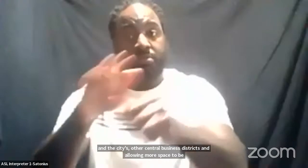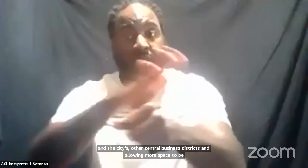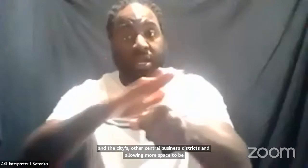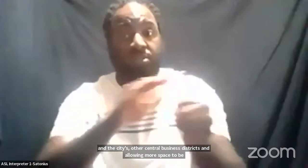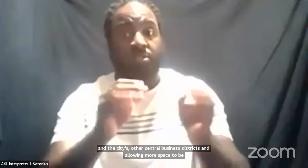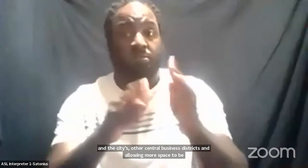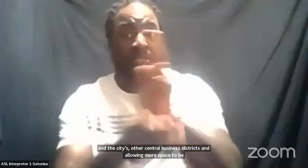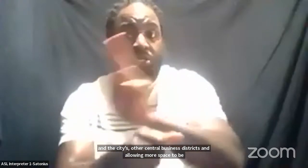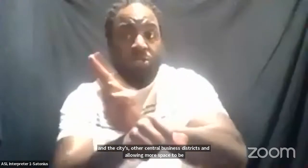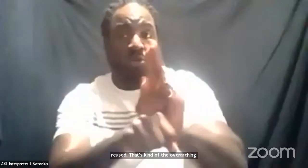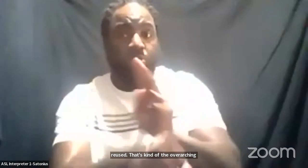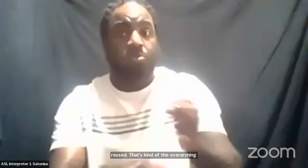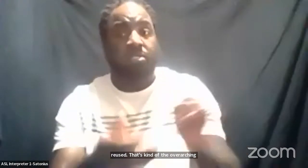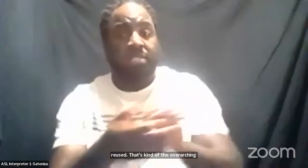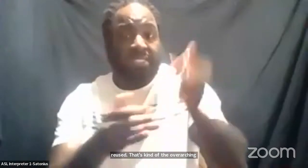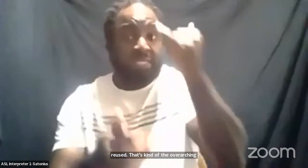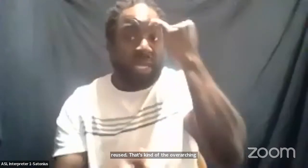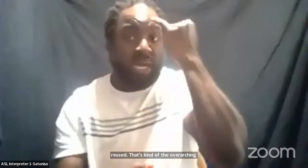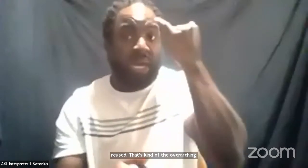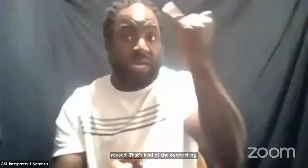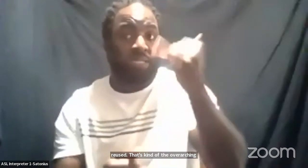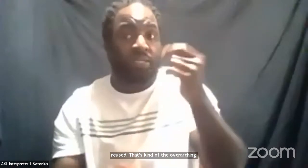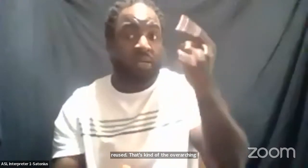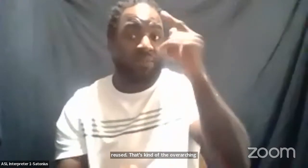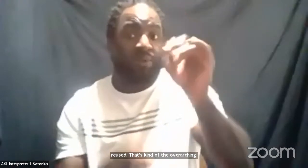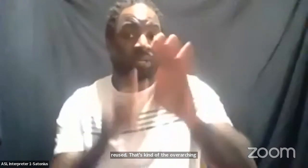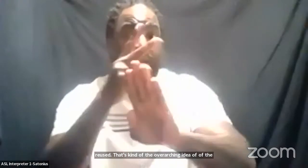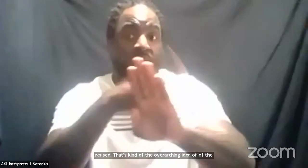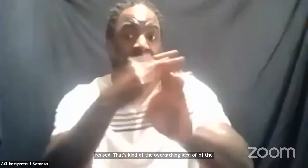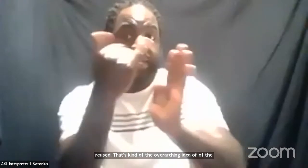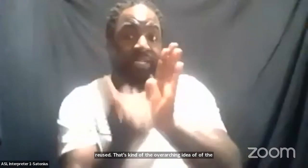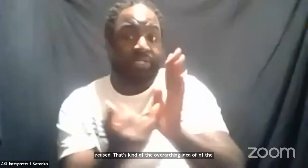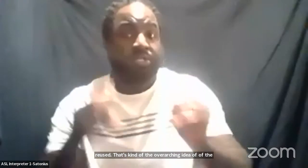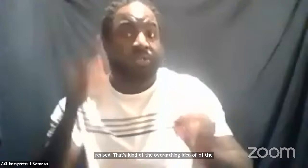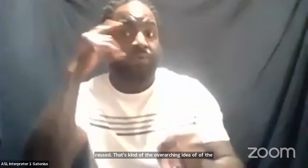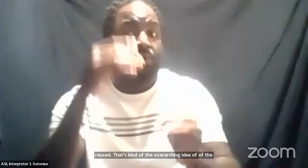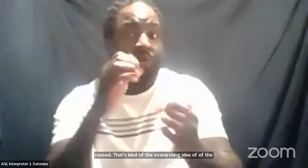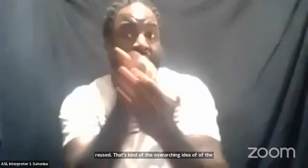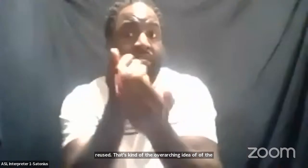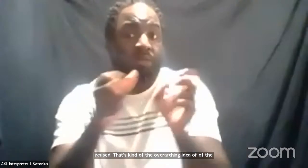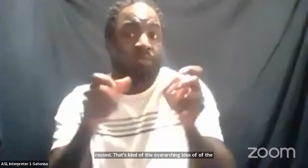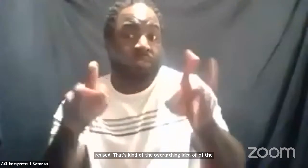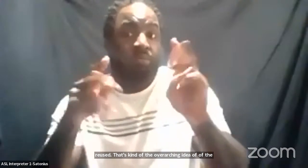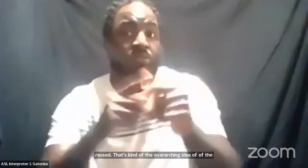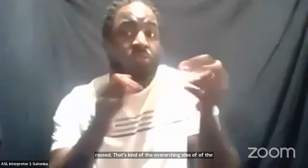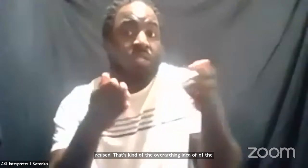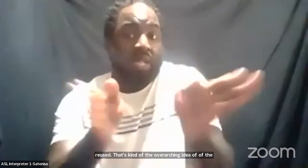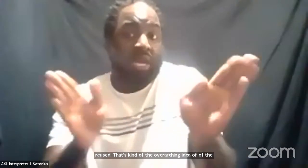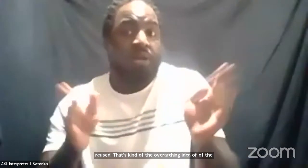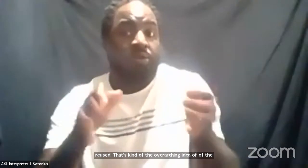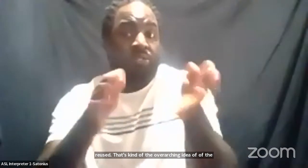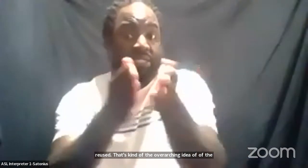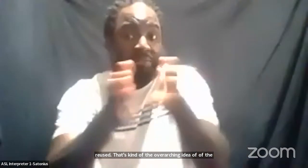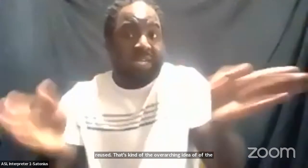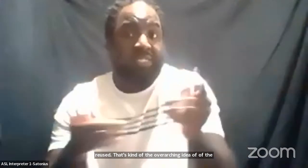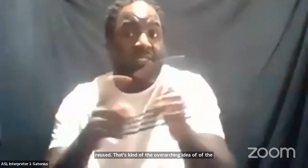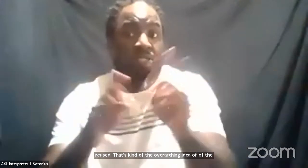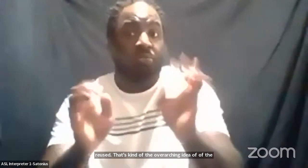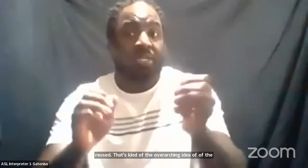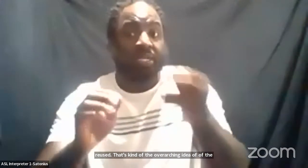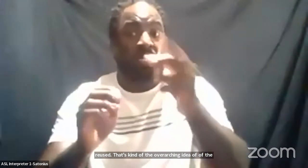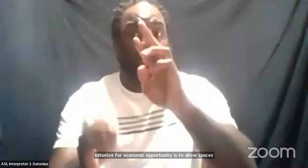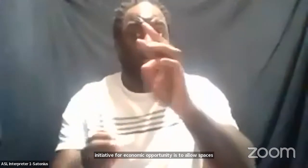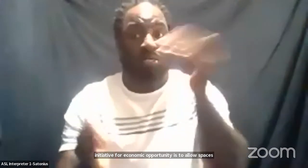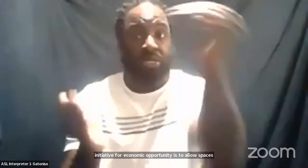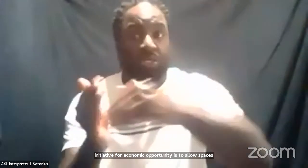overarching idea of the initiative for economic opportunity, is to allow spaces to be repurposed and making sure that